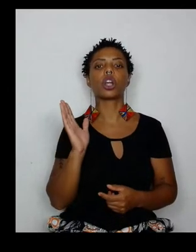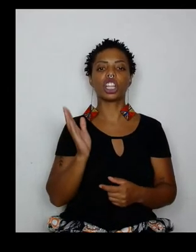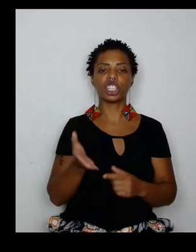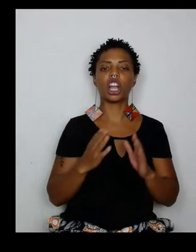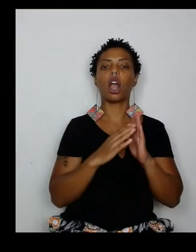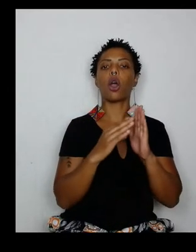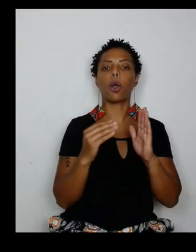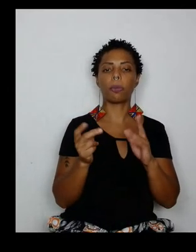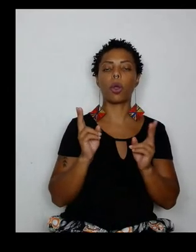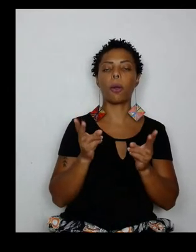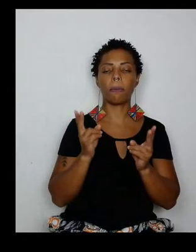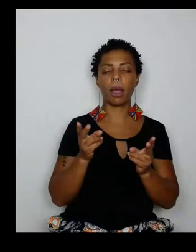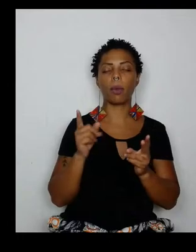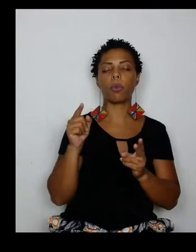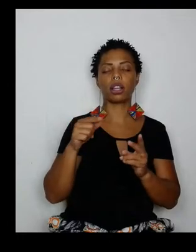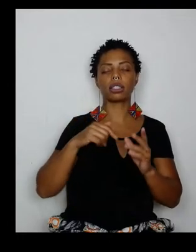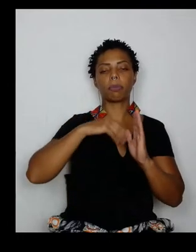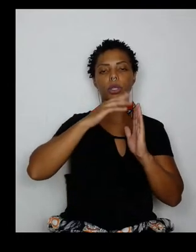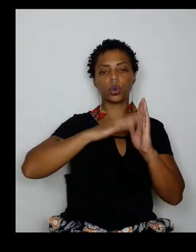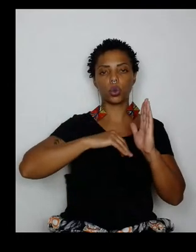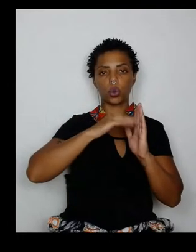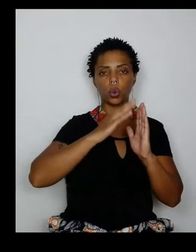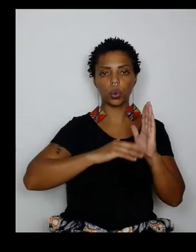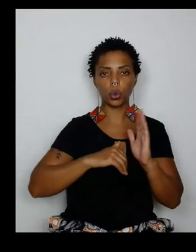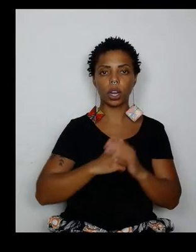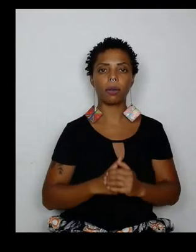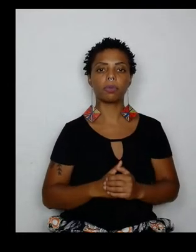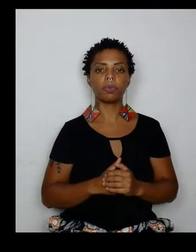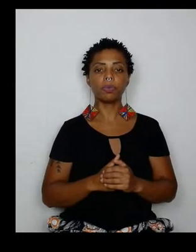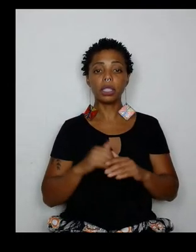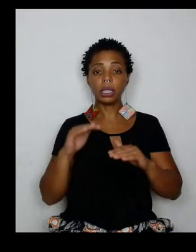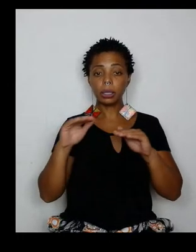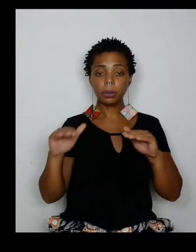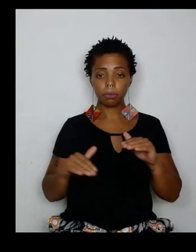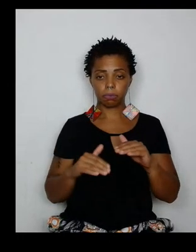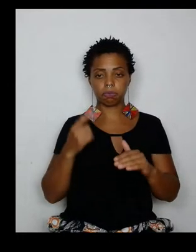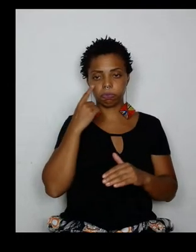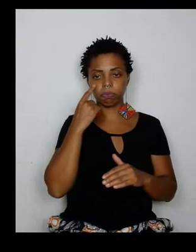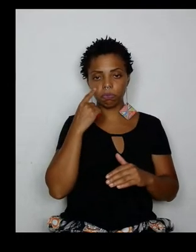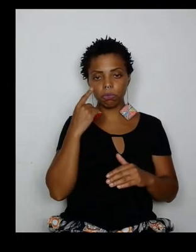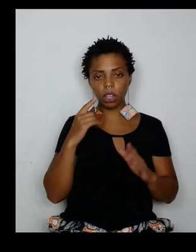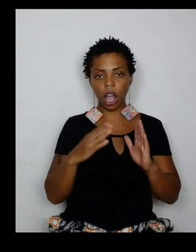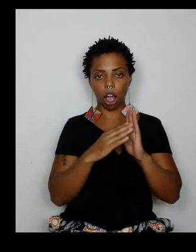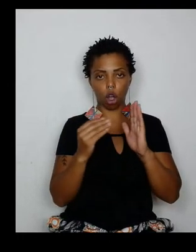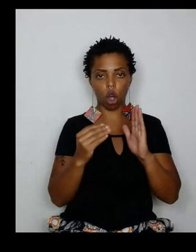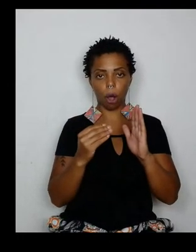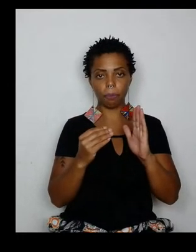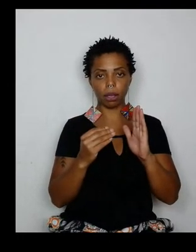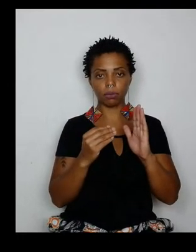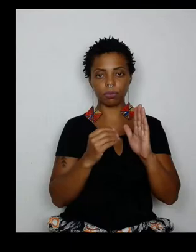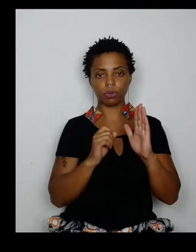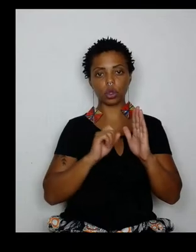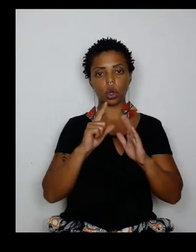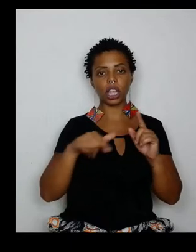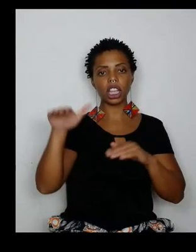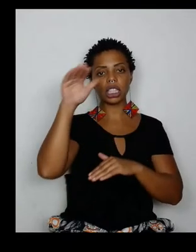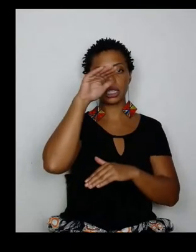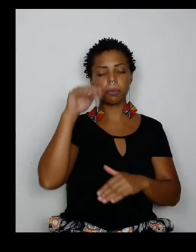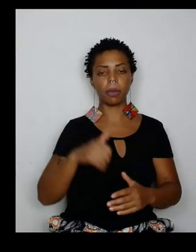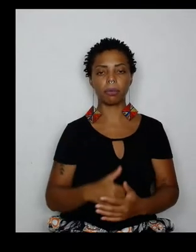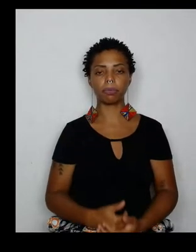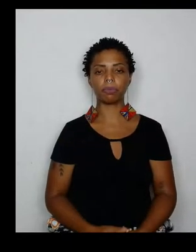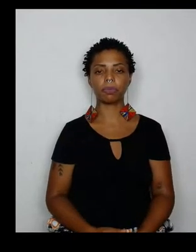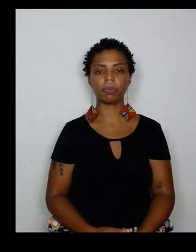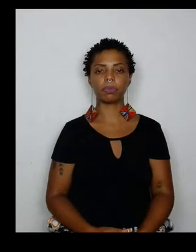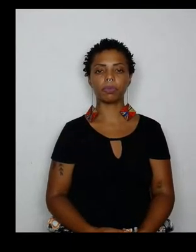is uh his copy of uh the olympia over here below and what's very interesting when you look at this juxtaposition